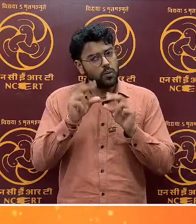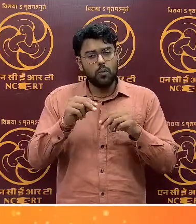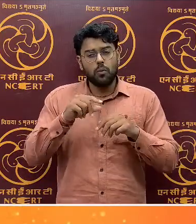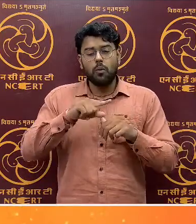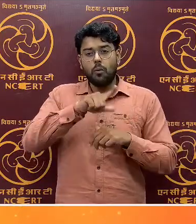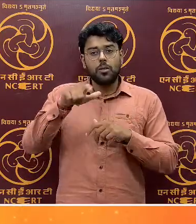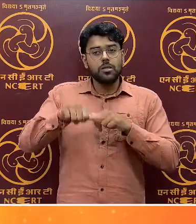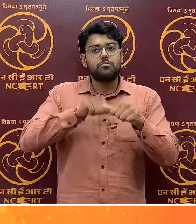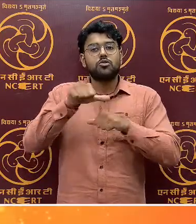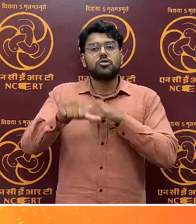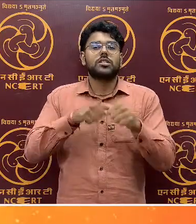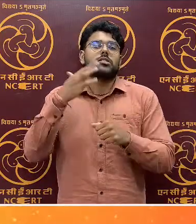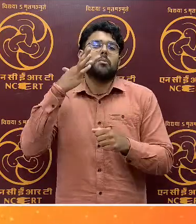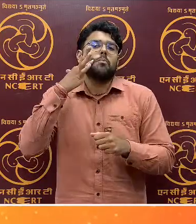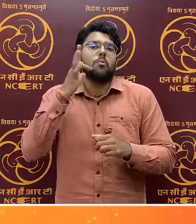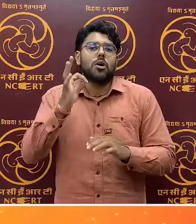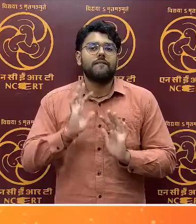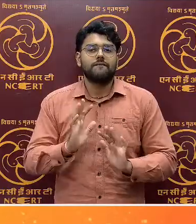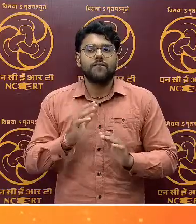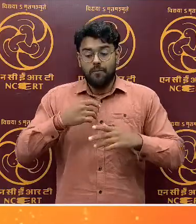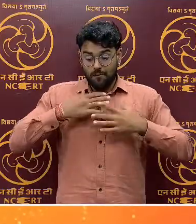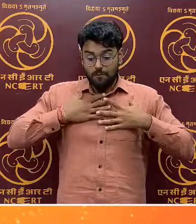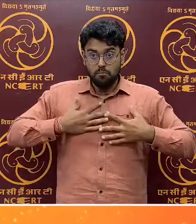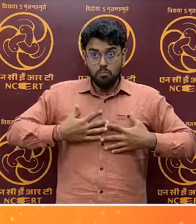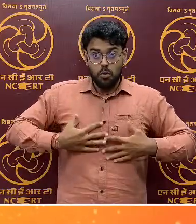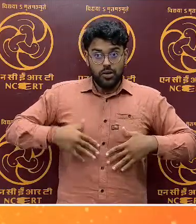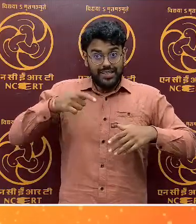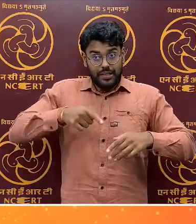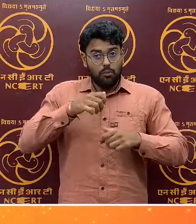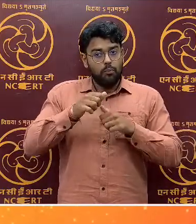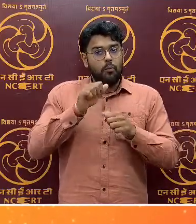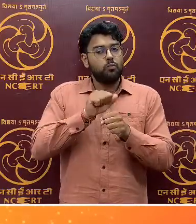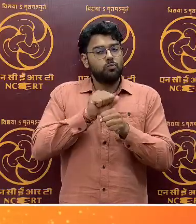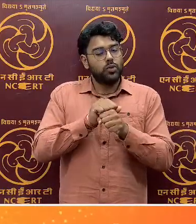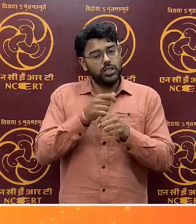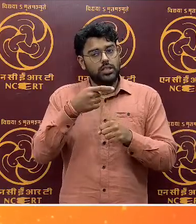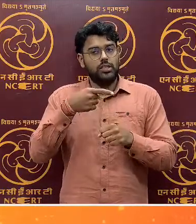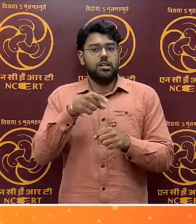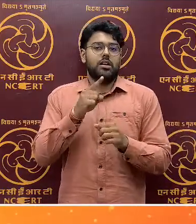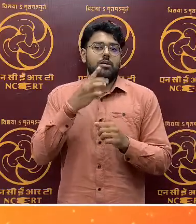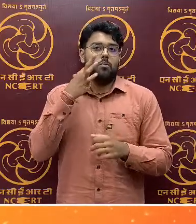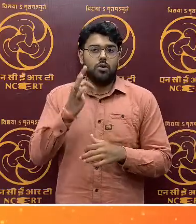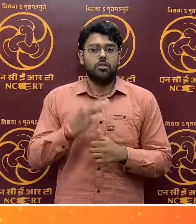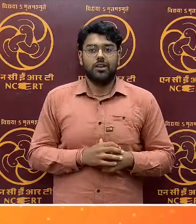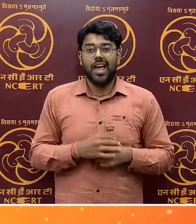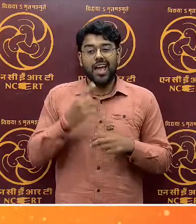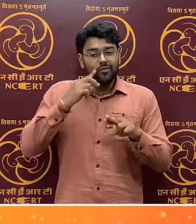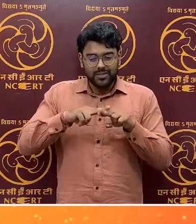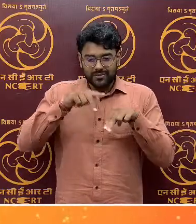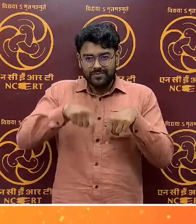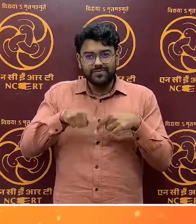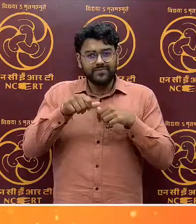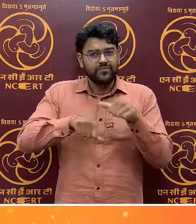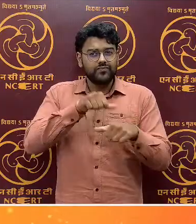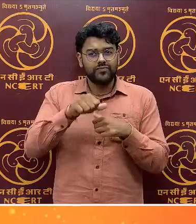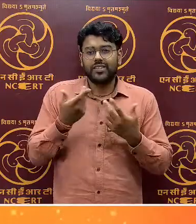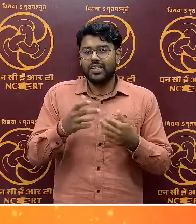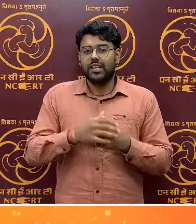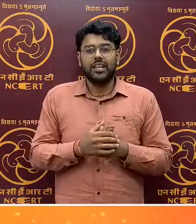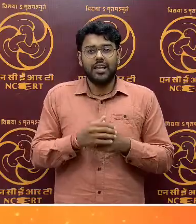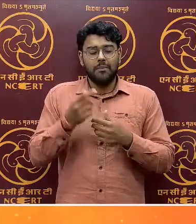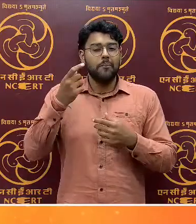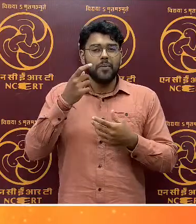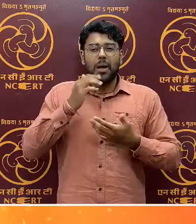important wherein all the body parts are working very efficiently. Now, if we talk of this process, that is